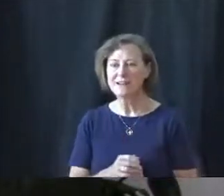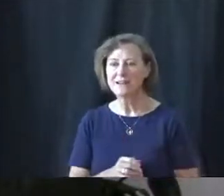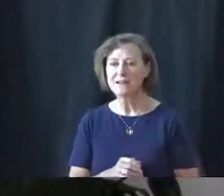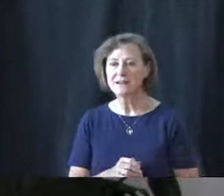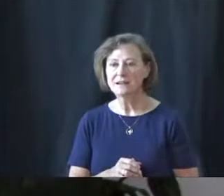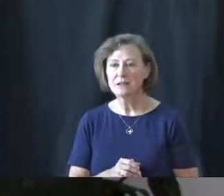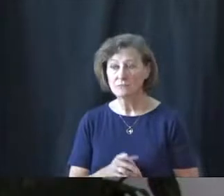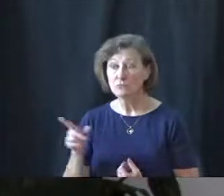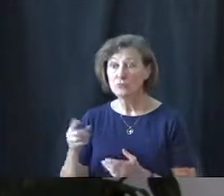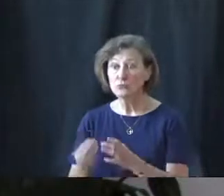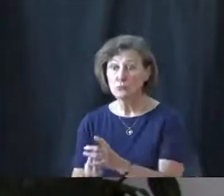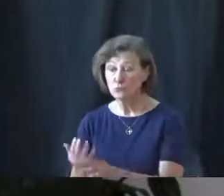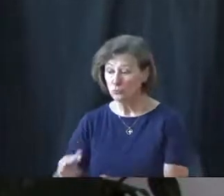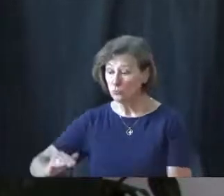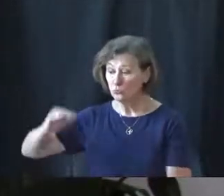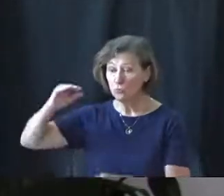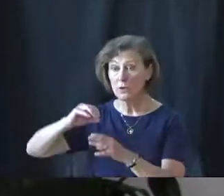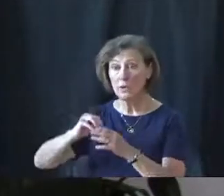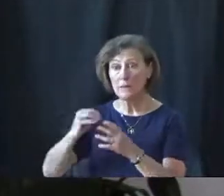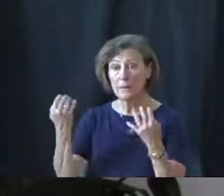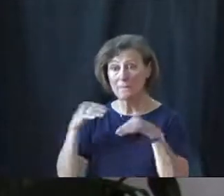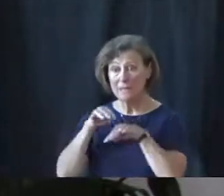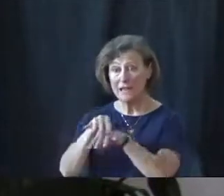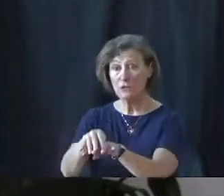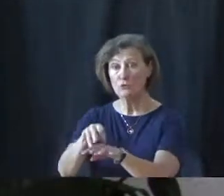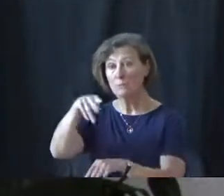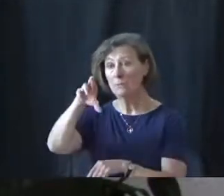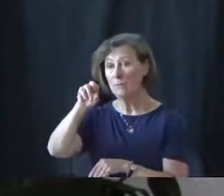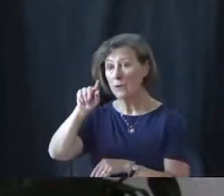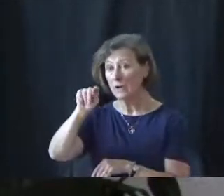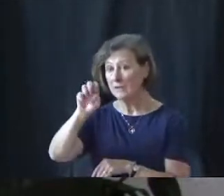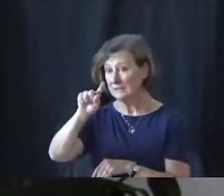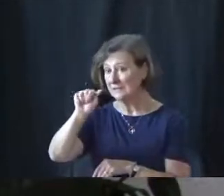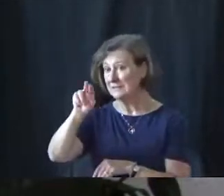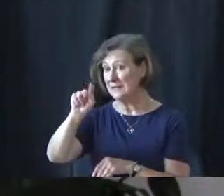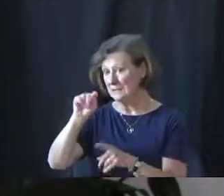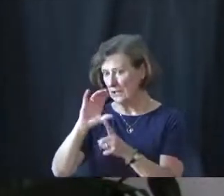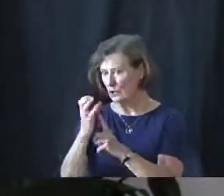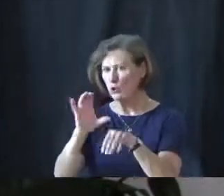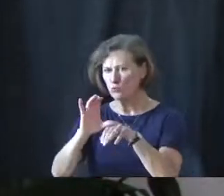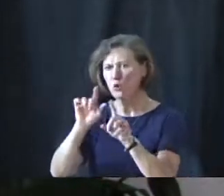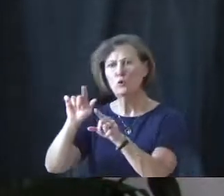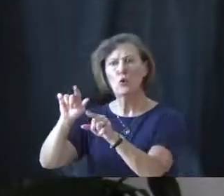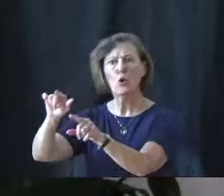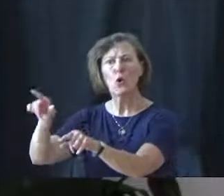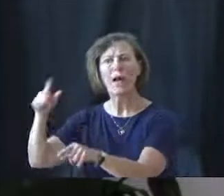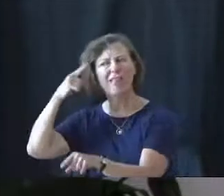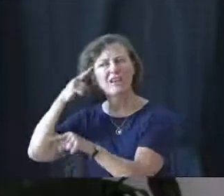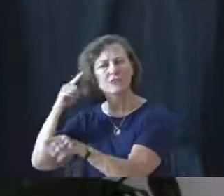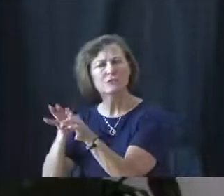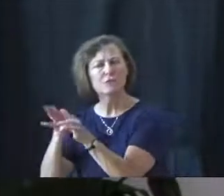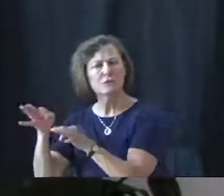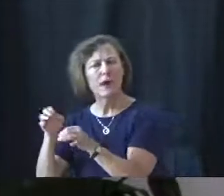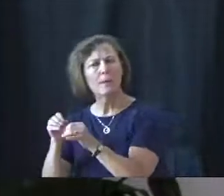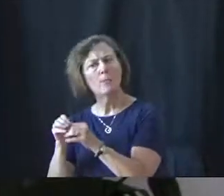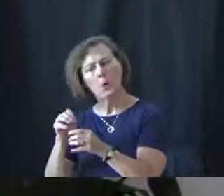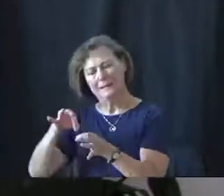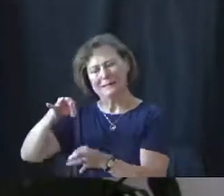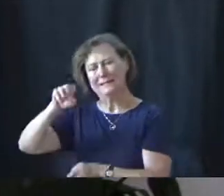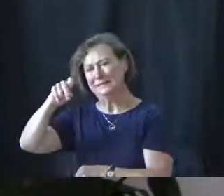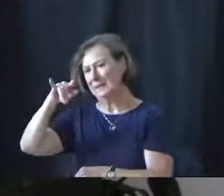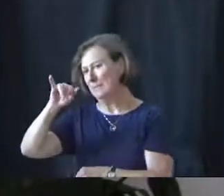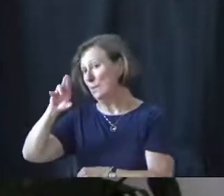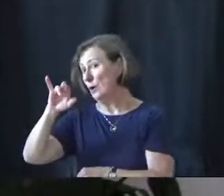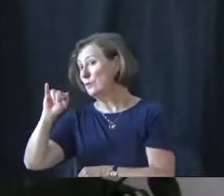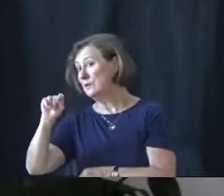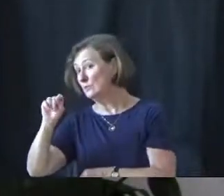Although she grew up in mainstream Protestant culture and church-going, I think she would have described herself more spiritual than